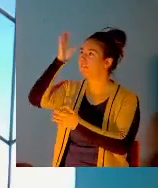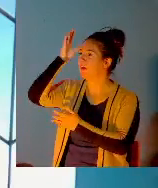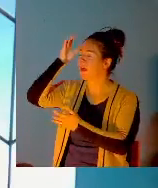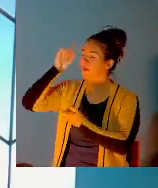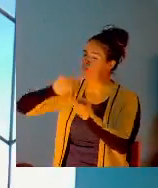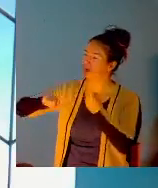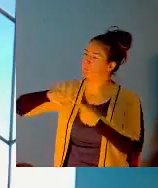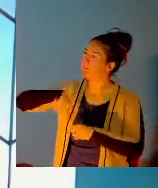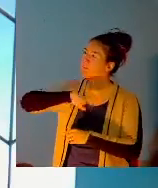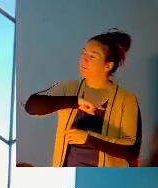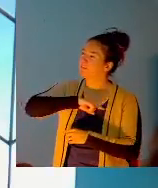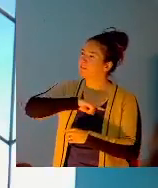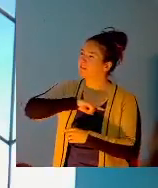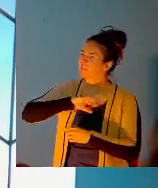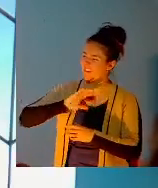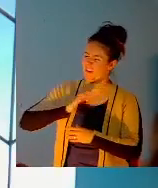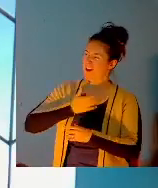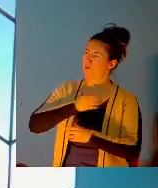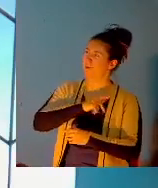And we just give you praise today.